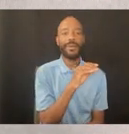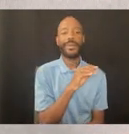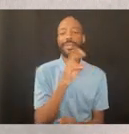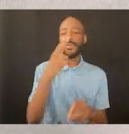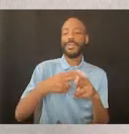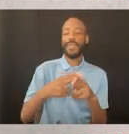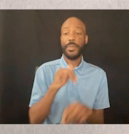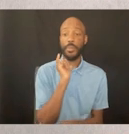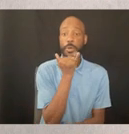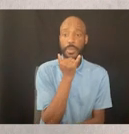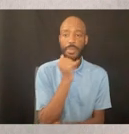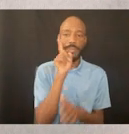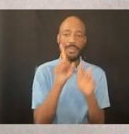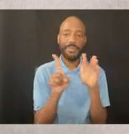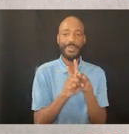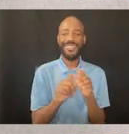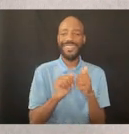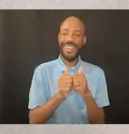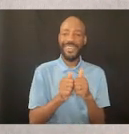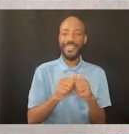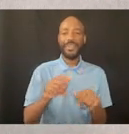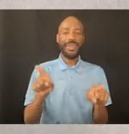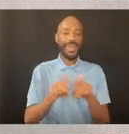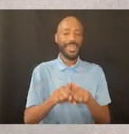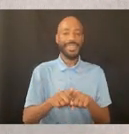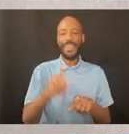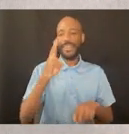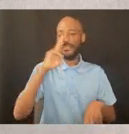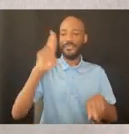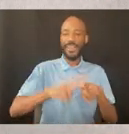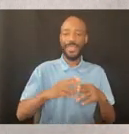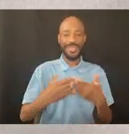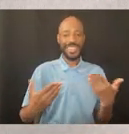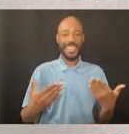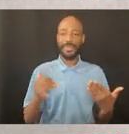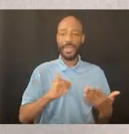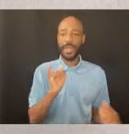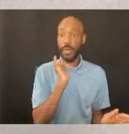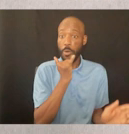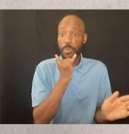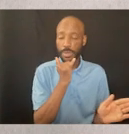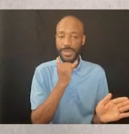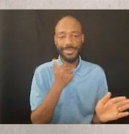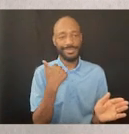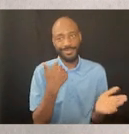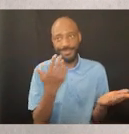to me originally as a sort of fun thing, as in, oops, here we go again.